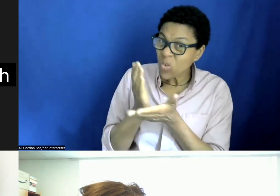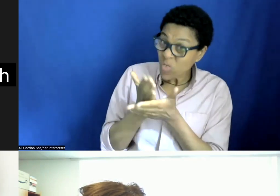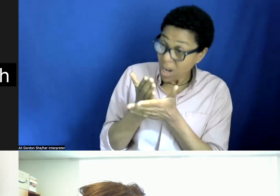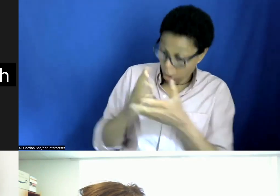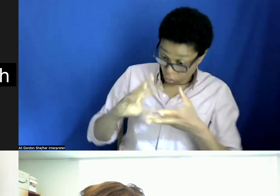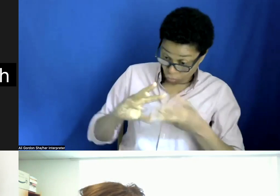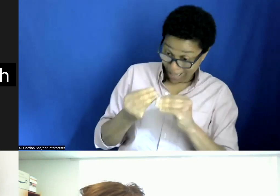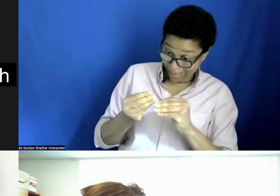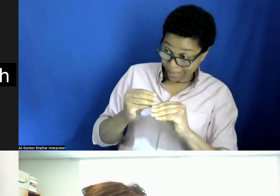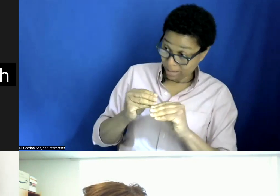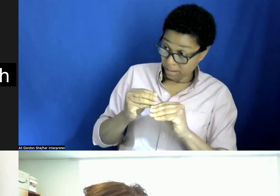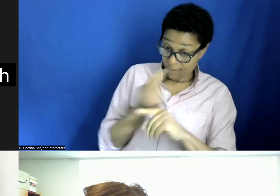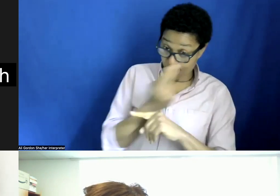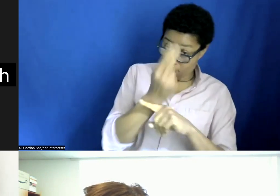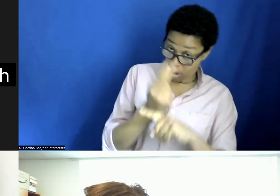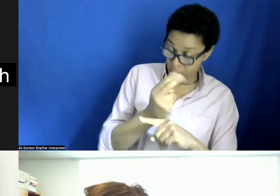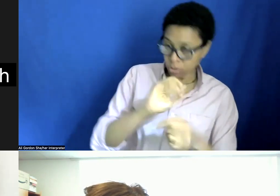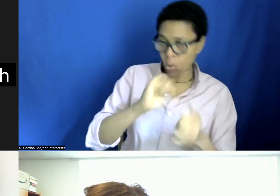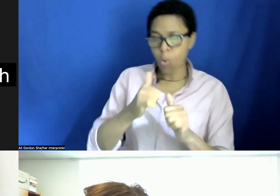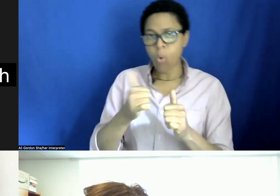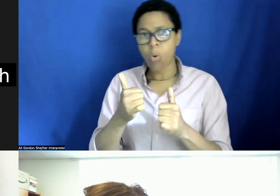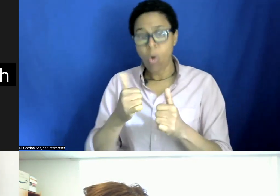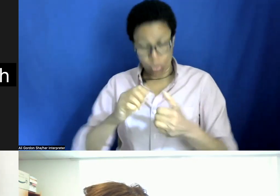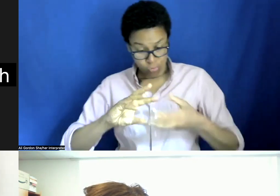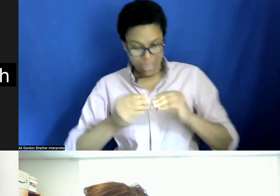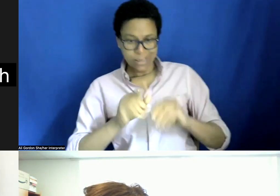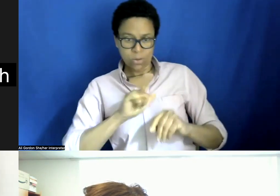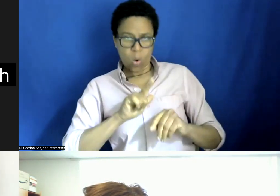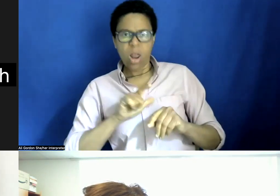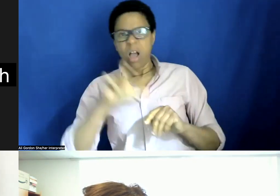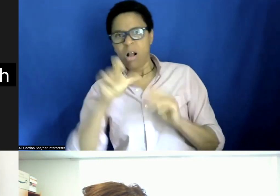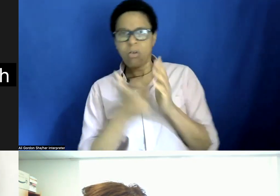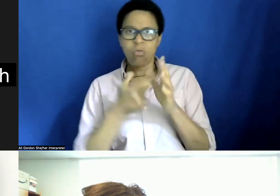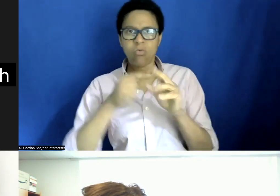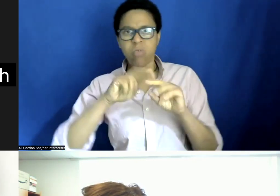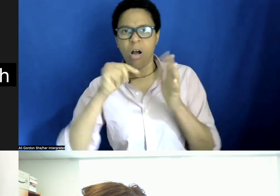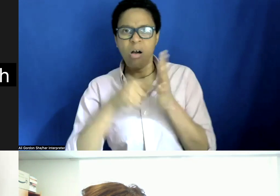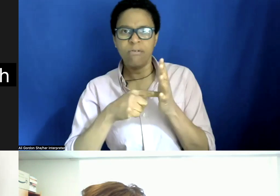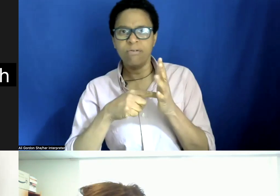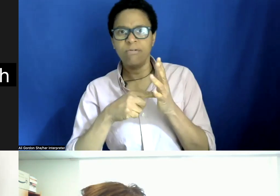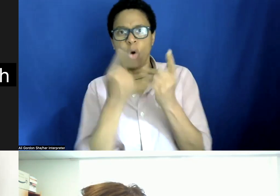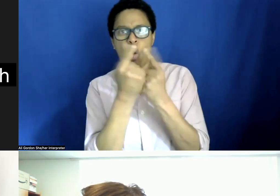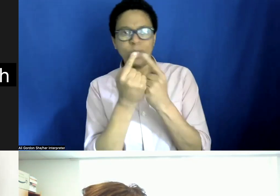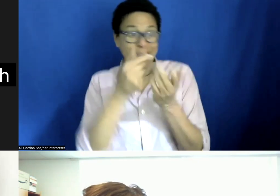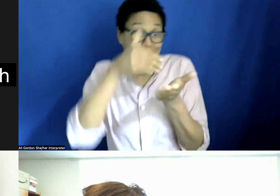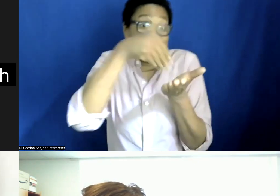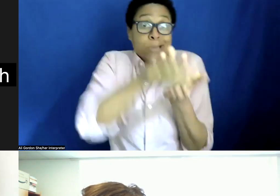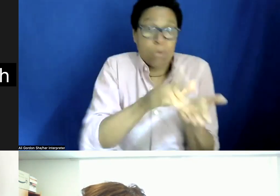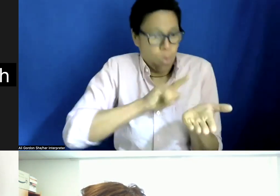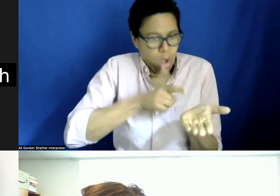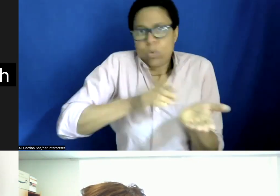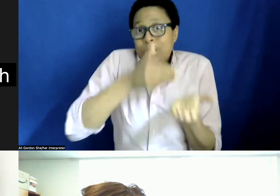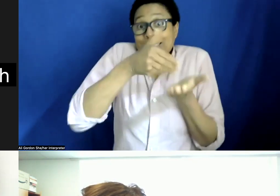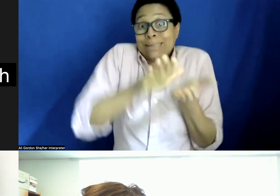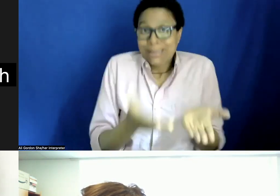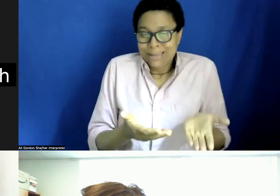or whether they were sort of like being made more as, you know, crafted objects to sell and things like that.